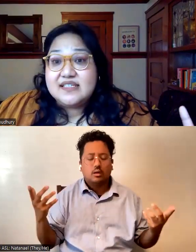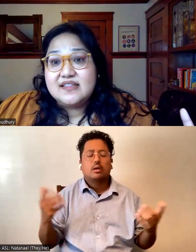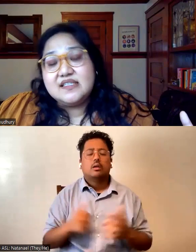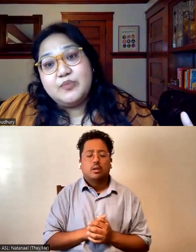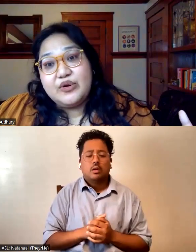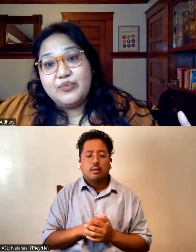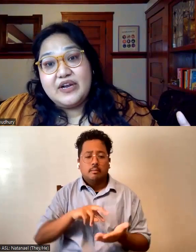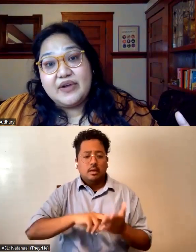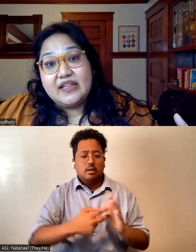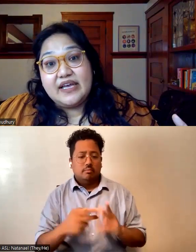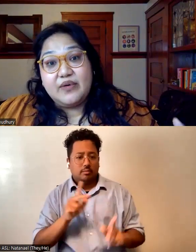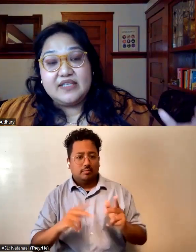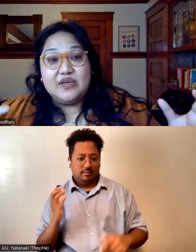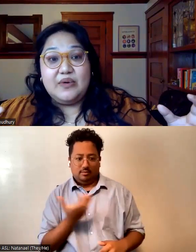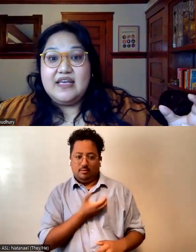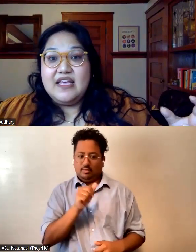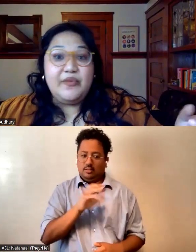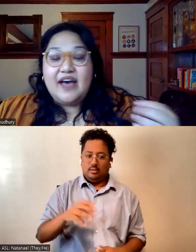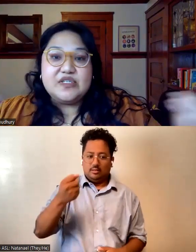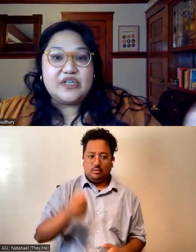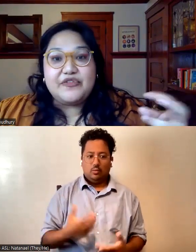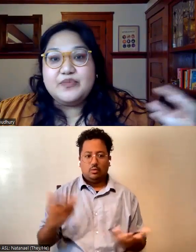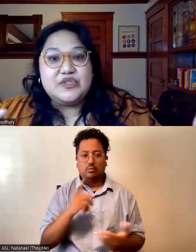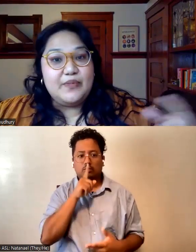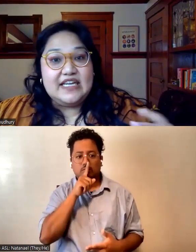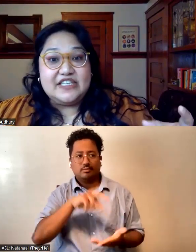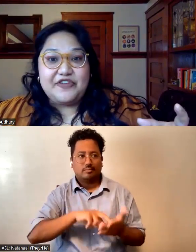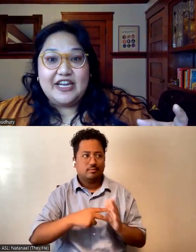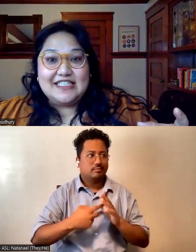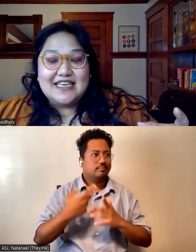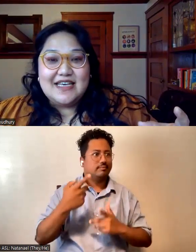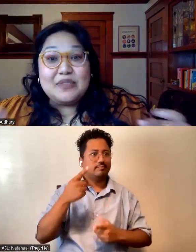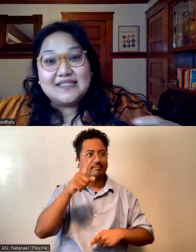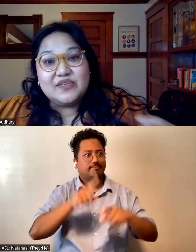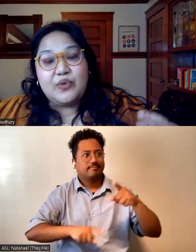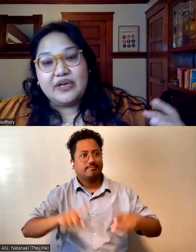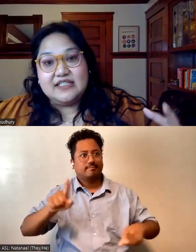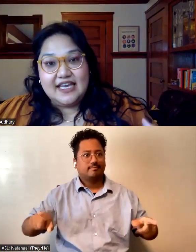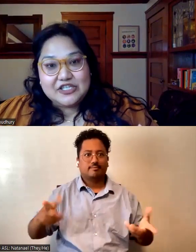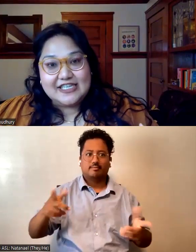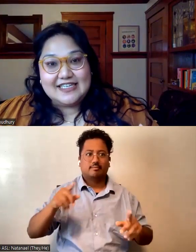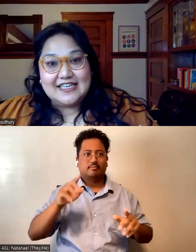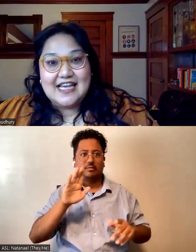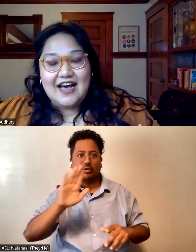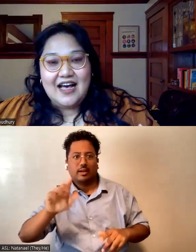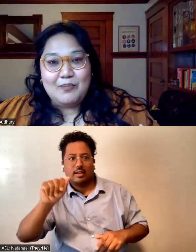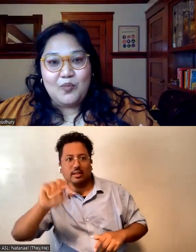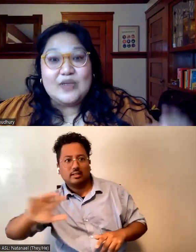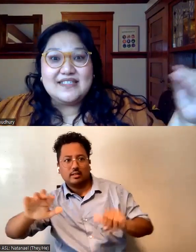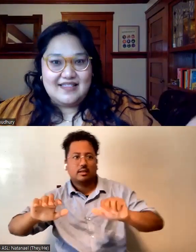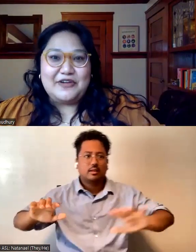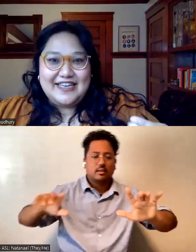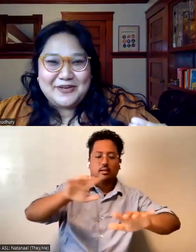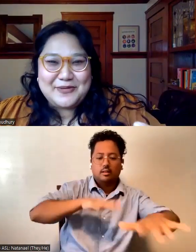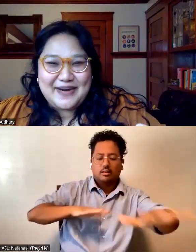leaves us in this mode of wondering like, okay, so if we have to start from so many different places of orientation,